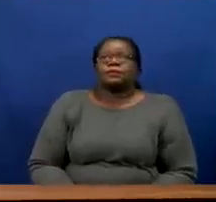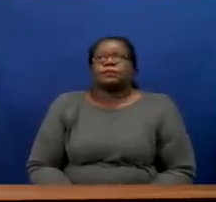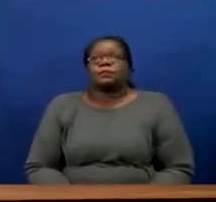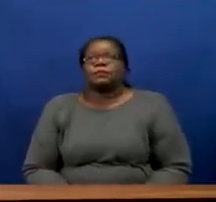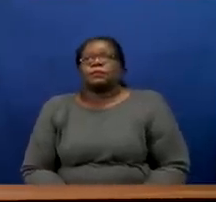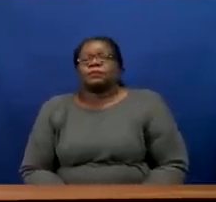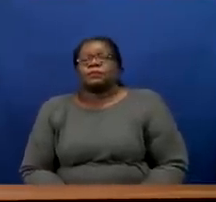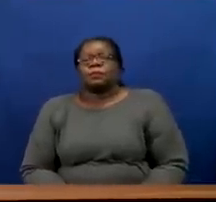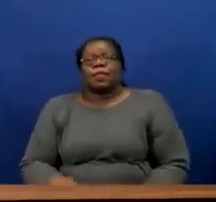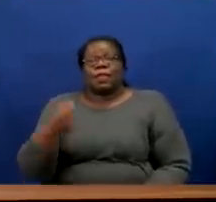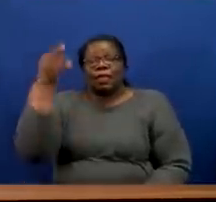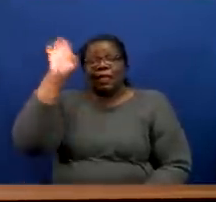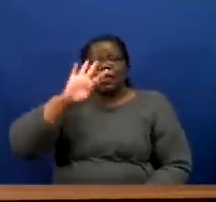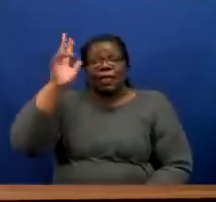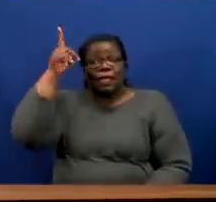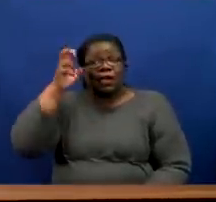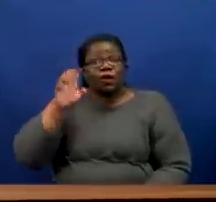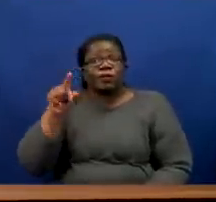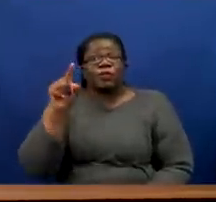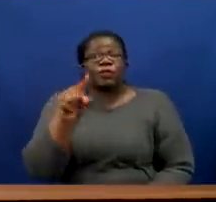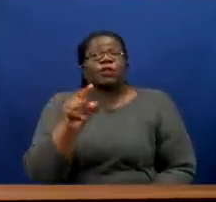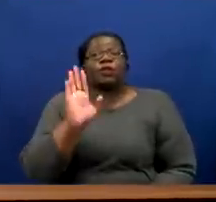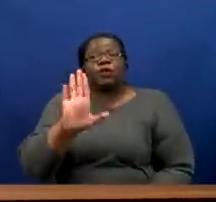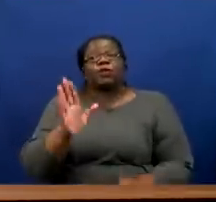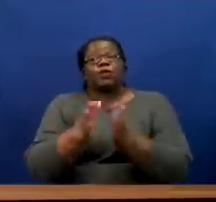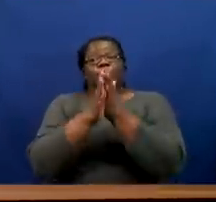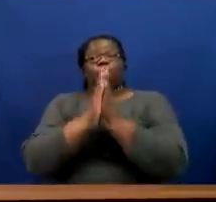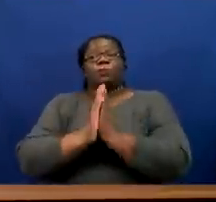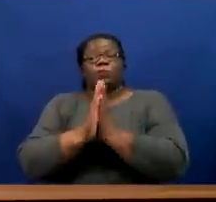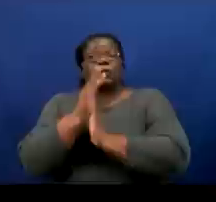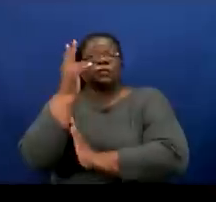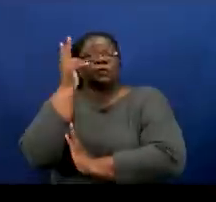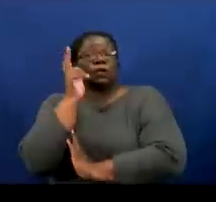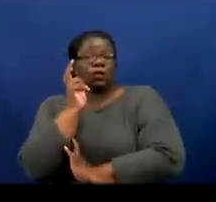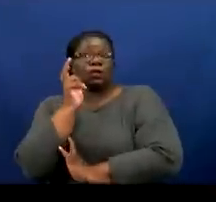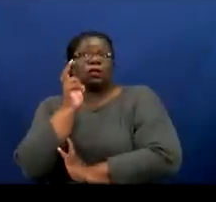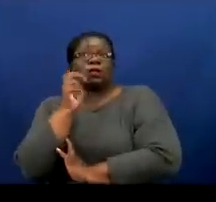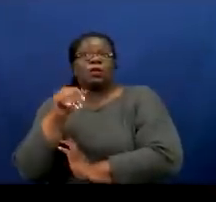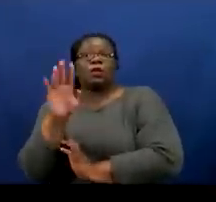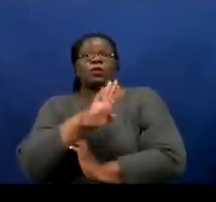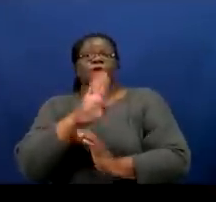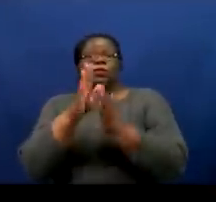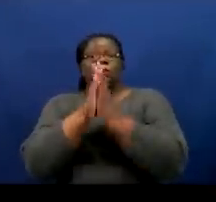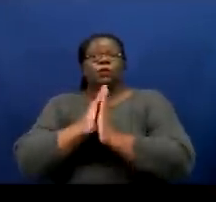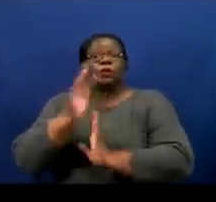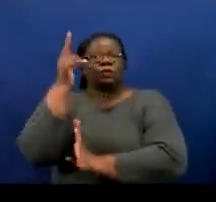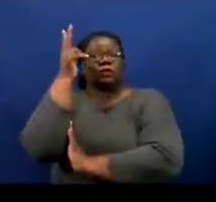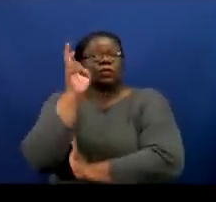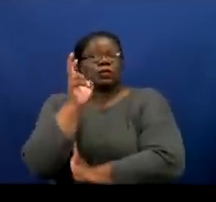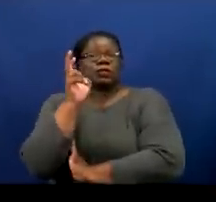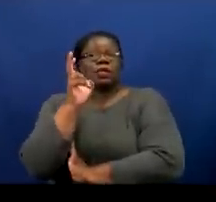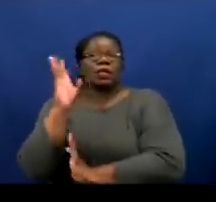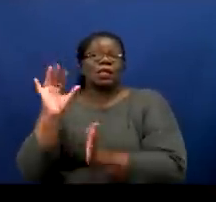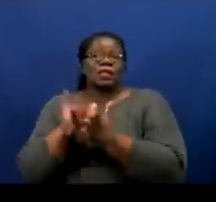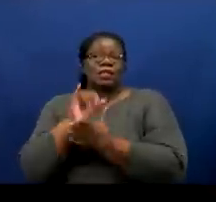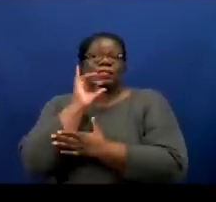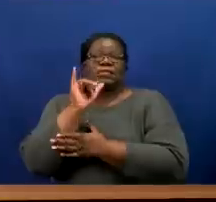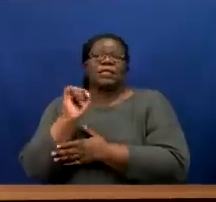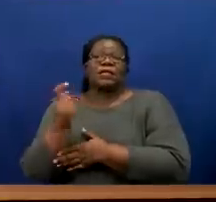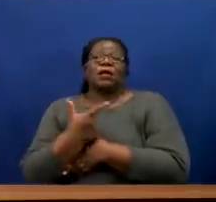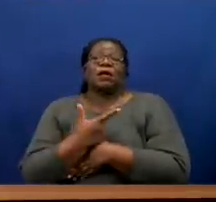He heard you. Your prayer has been heard. Your prayer has been heard. But that's not all. He